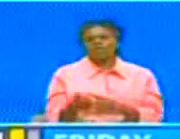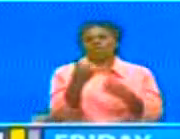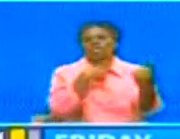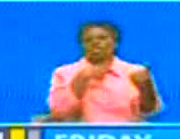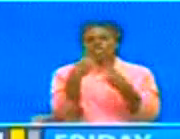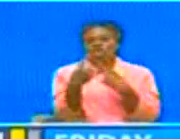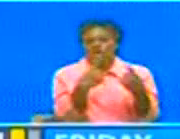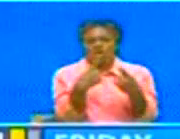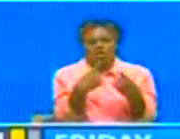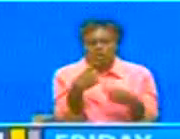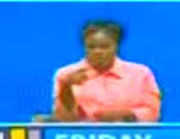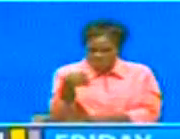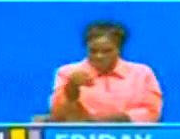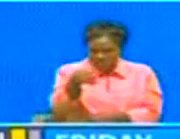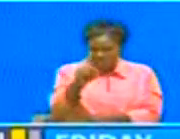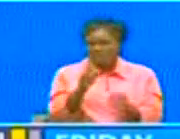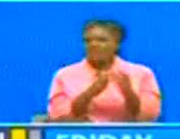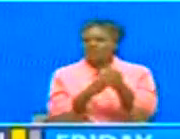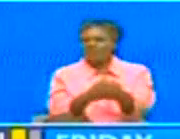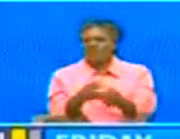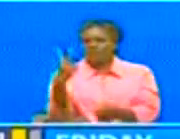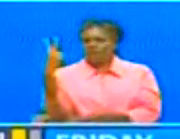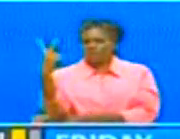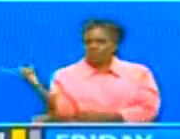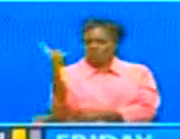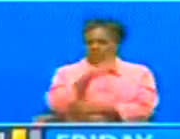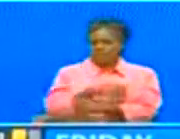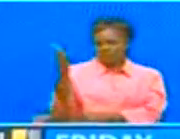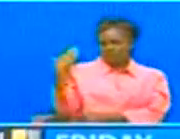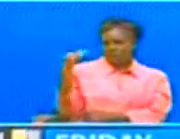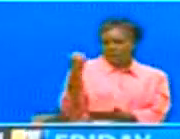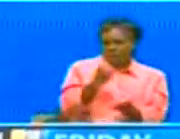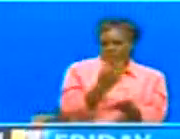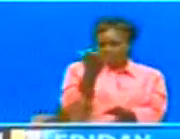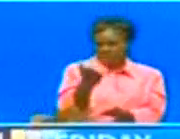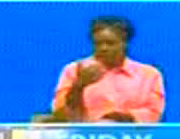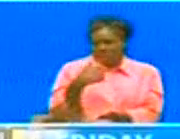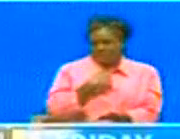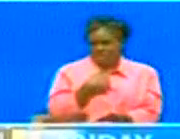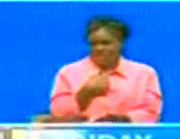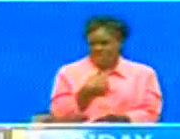your, you know, you being a leader. 2 days ago I was at your office, and of course I was